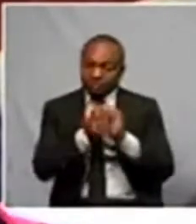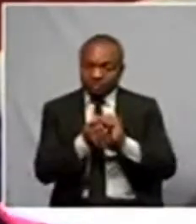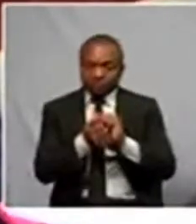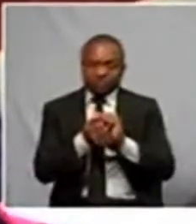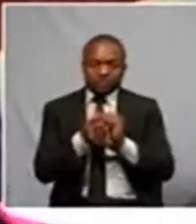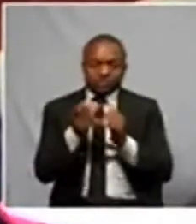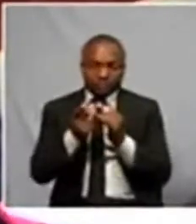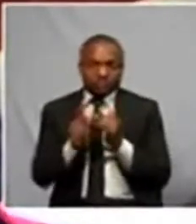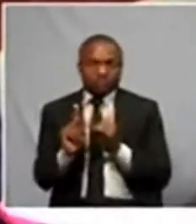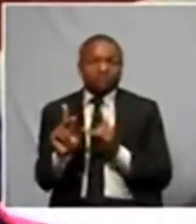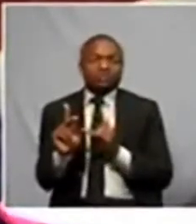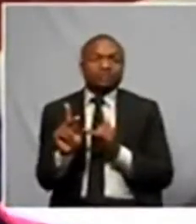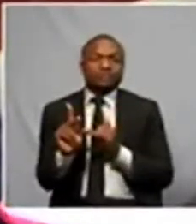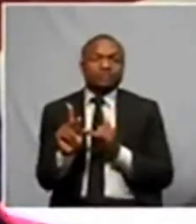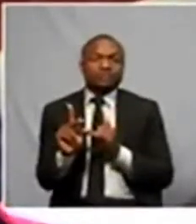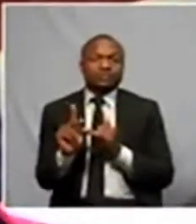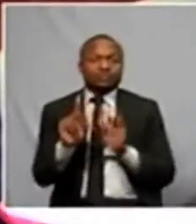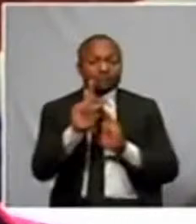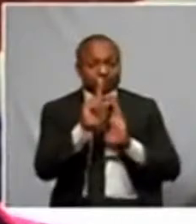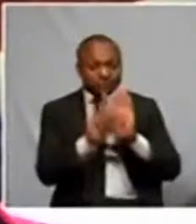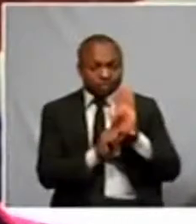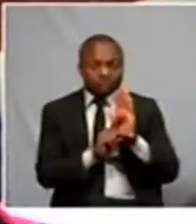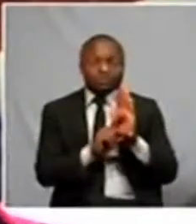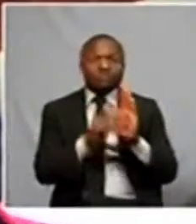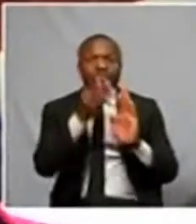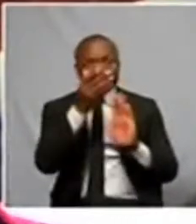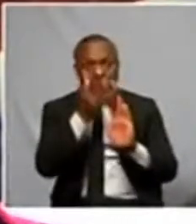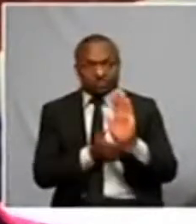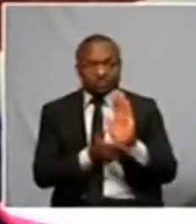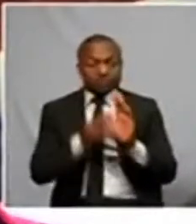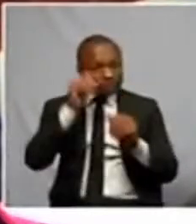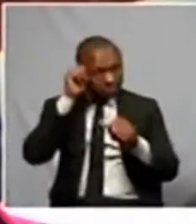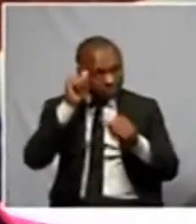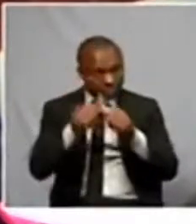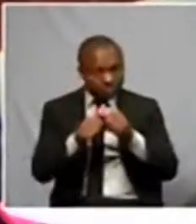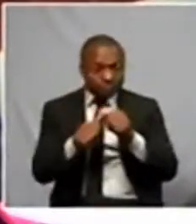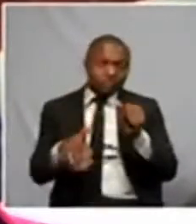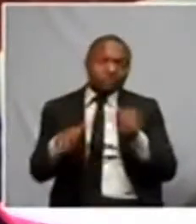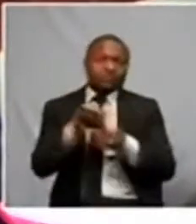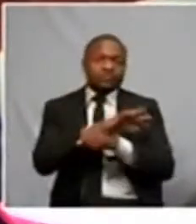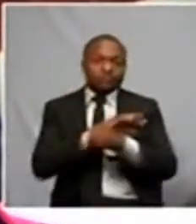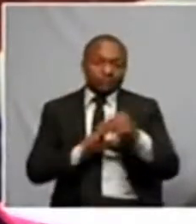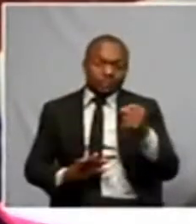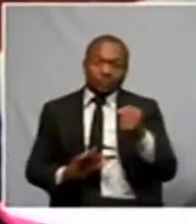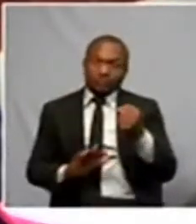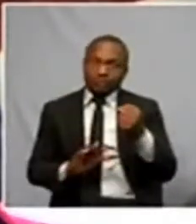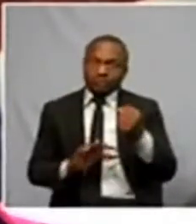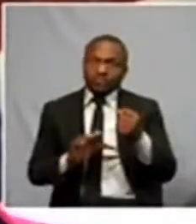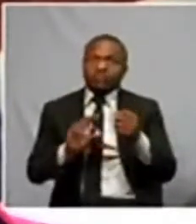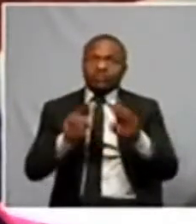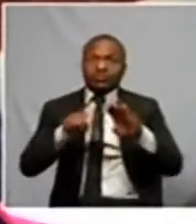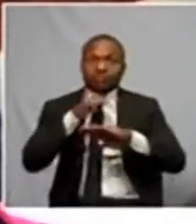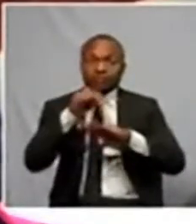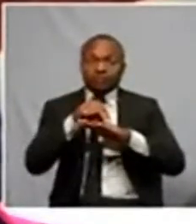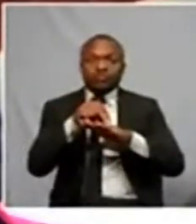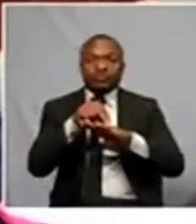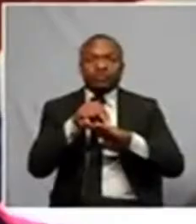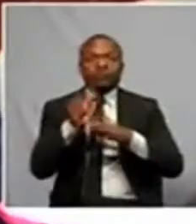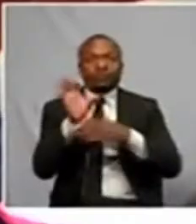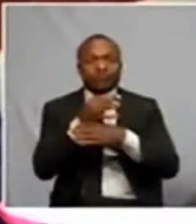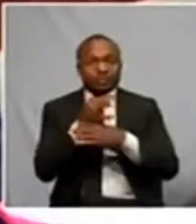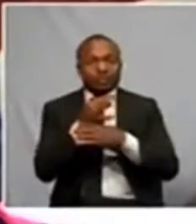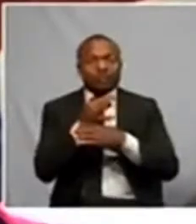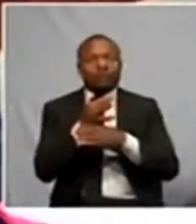part. From a policy perspective, the agreement is fully aligned with the National Fisheries and Aquaculture